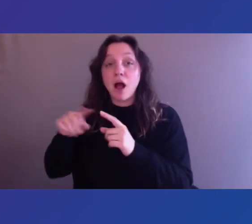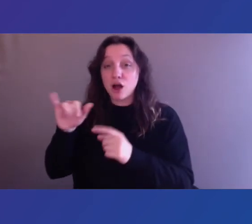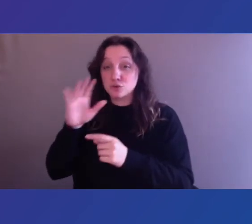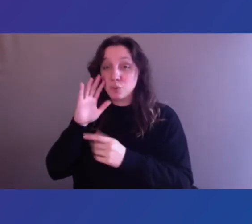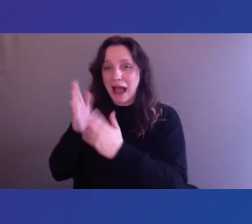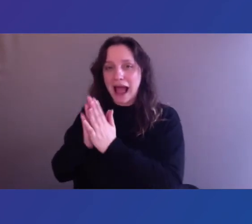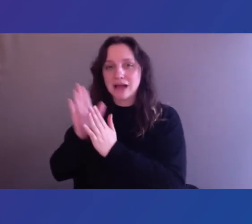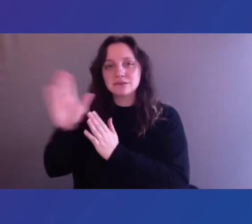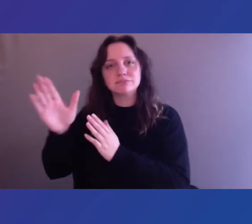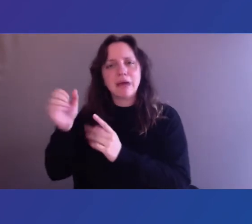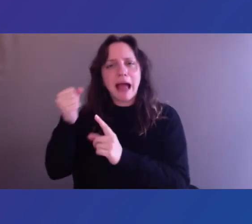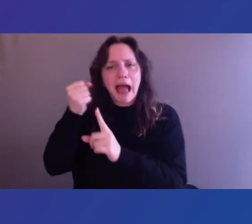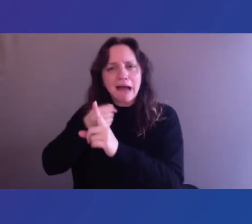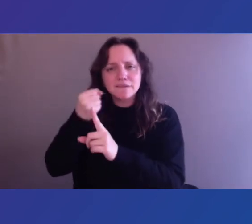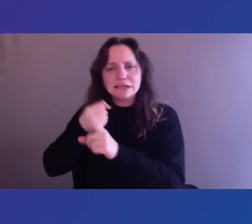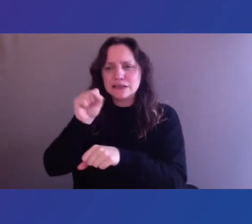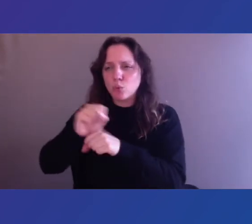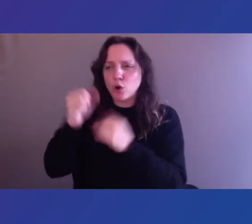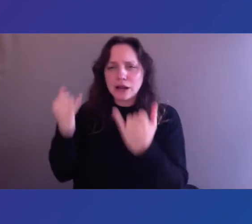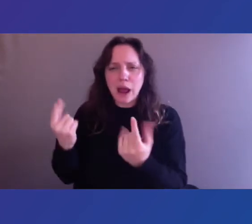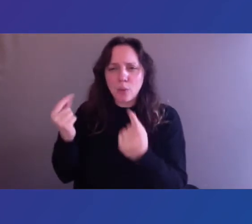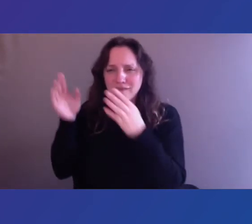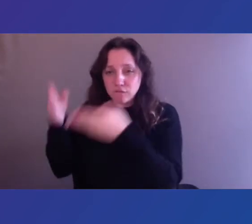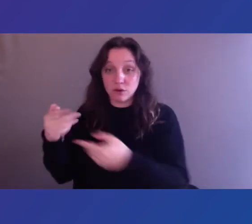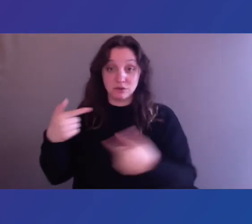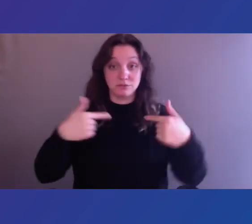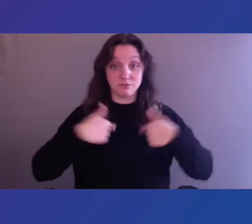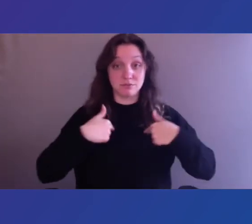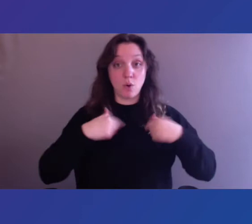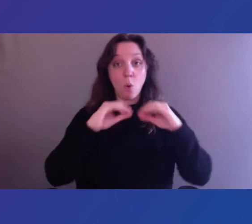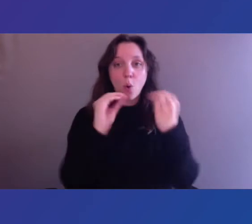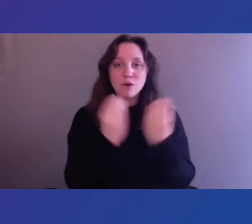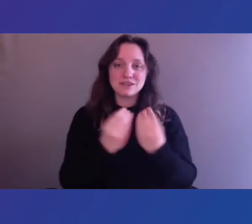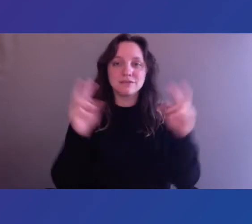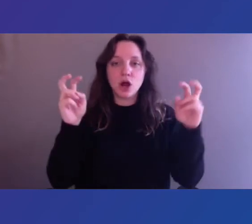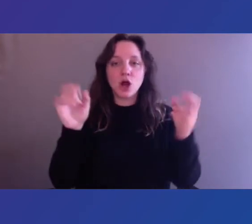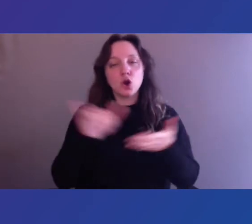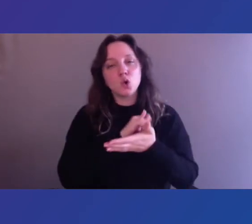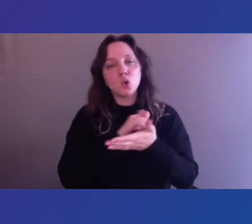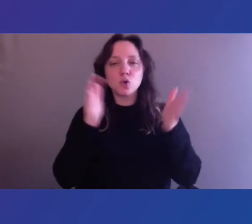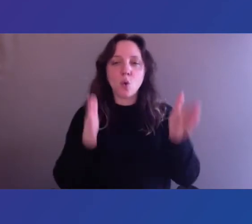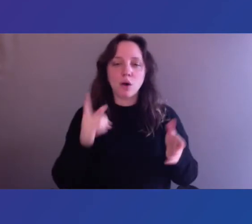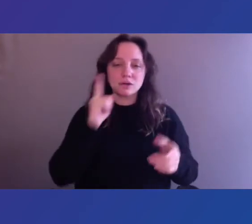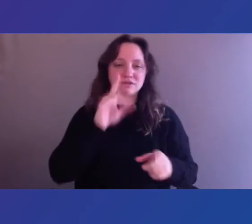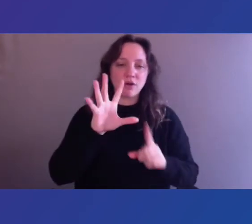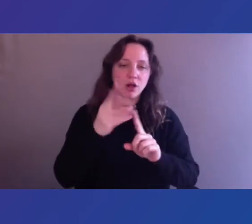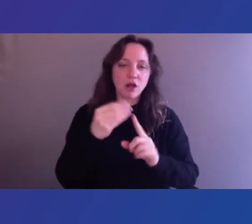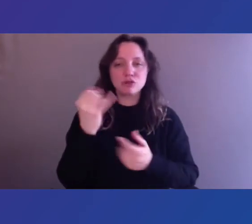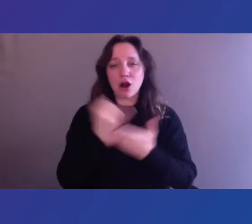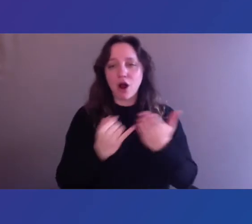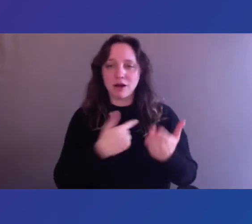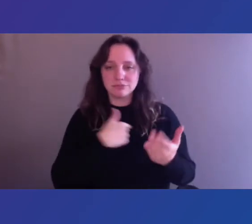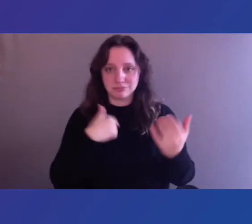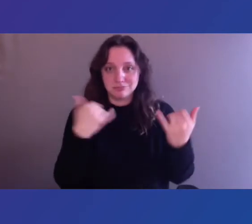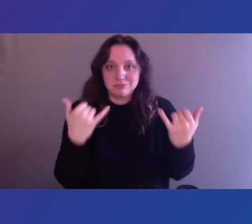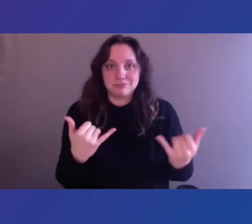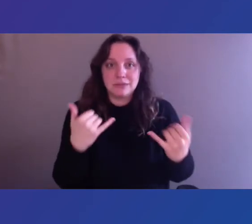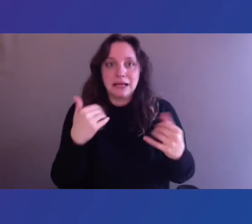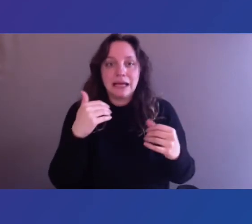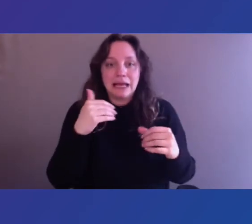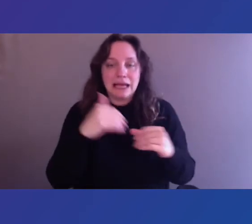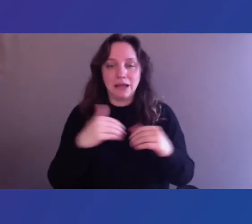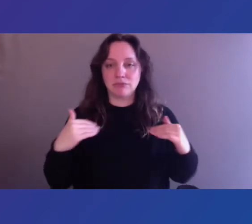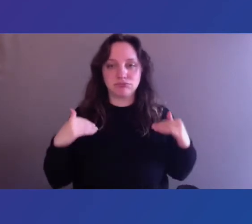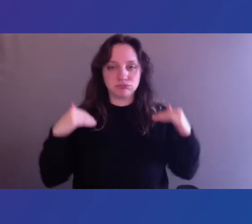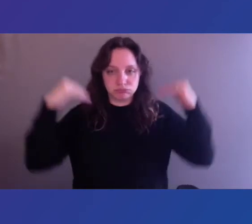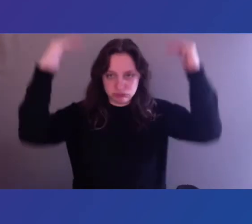just throw out there that New Yorkers for Culture and Arts, just as Sarah was just describing the budget process, we are neck deep